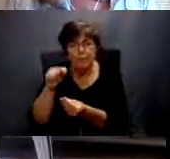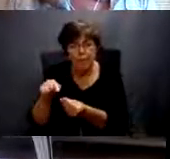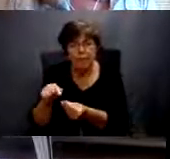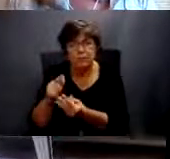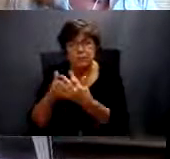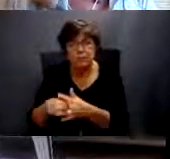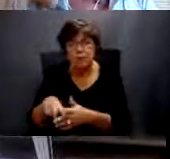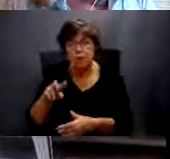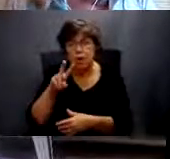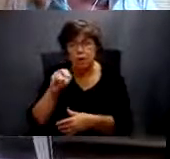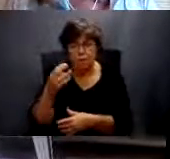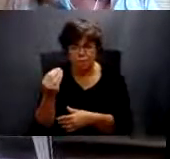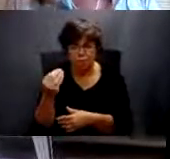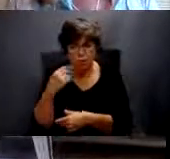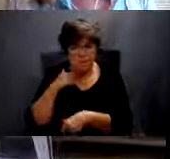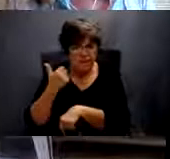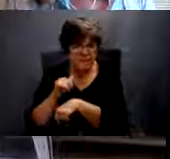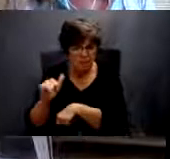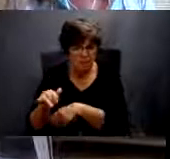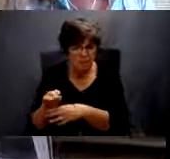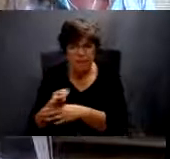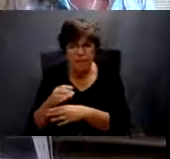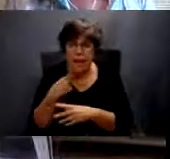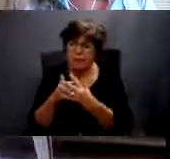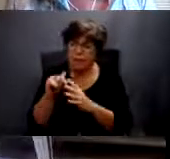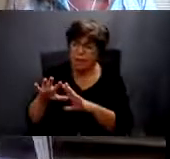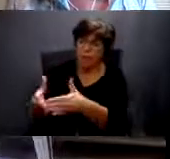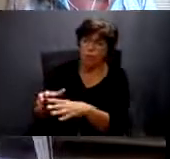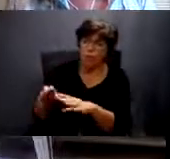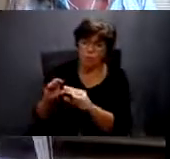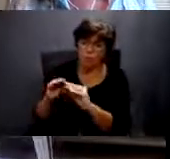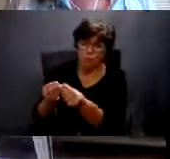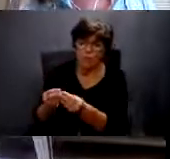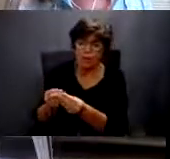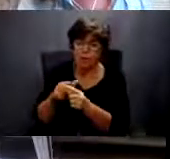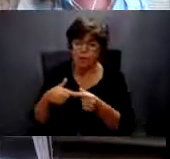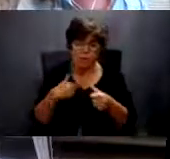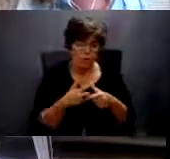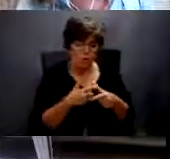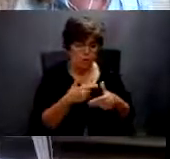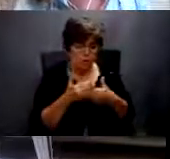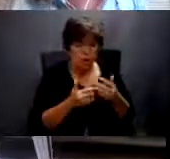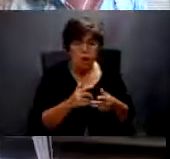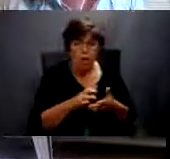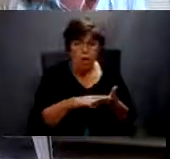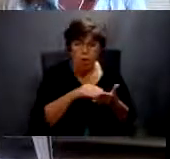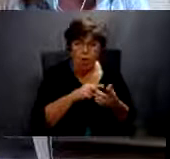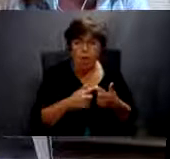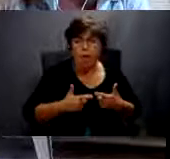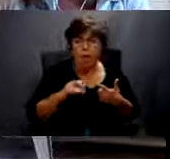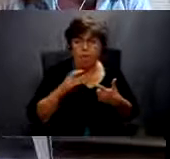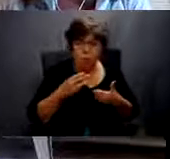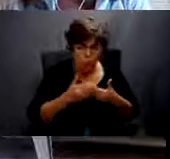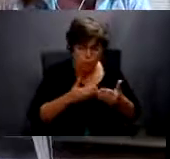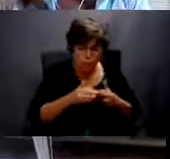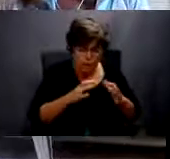in 2014. And I started the organization after I completed a life coaching class. I have